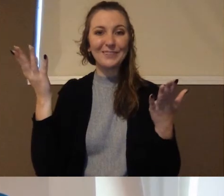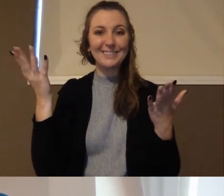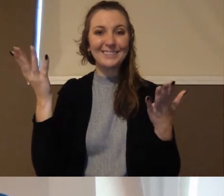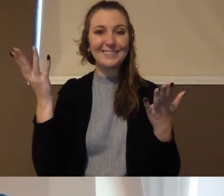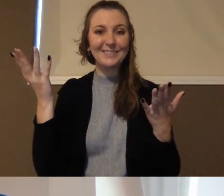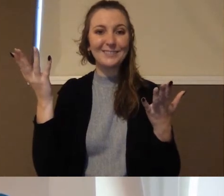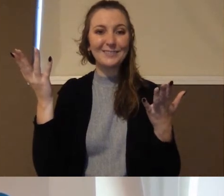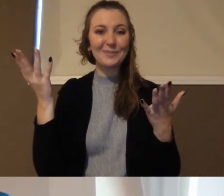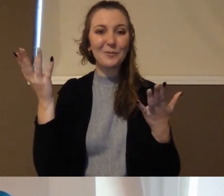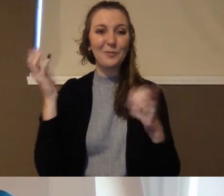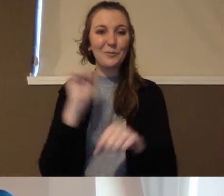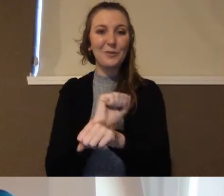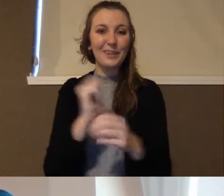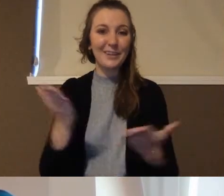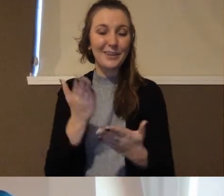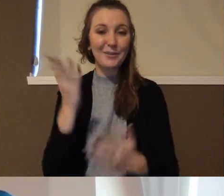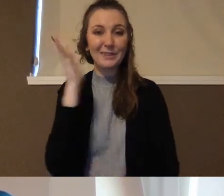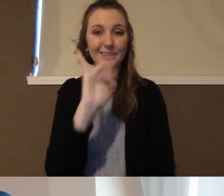us.